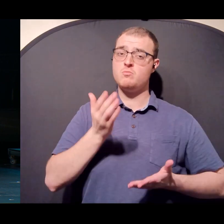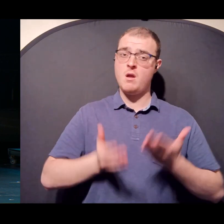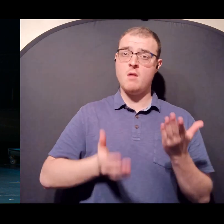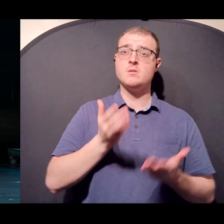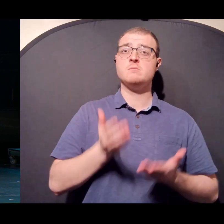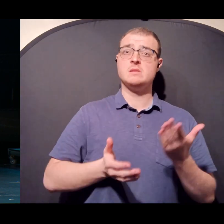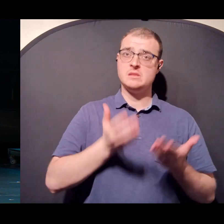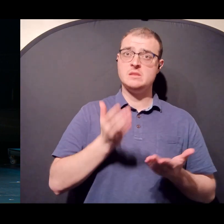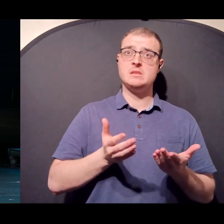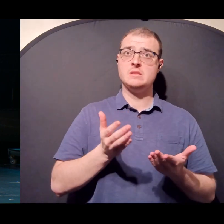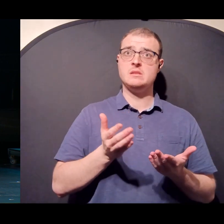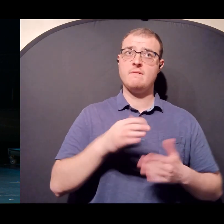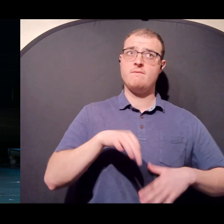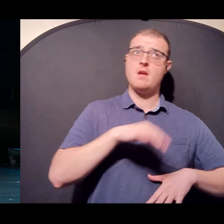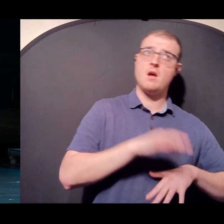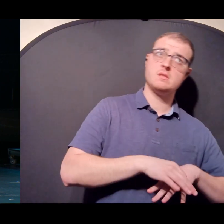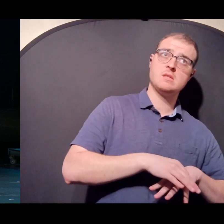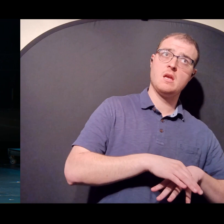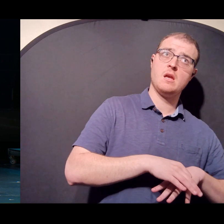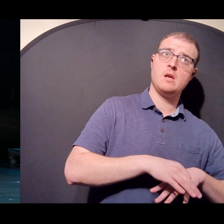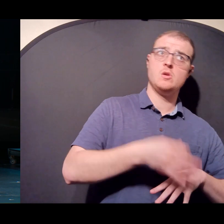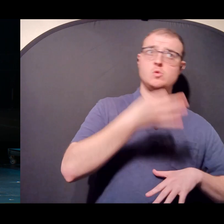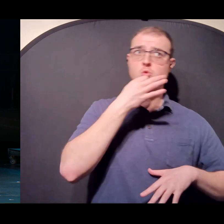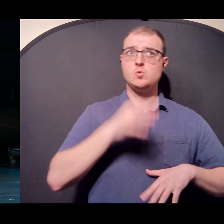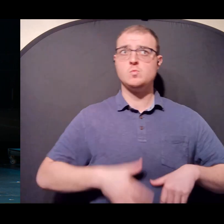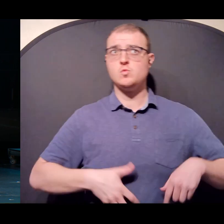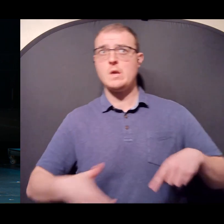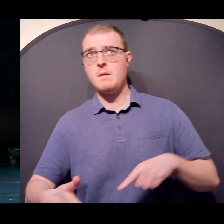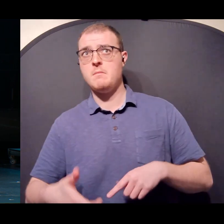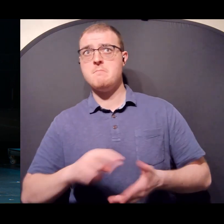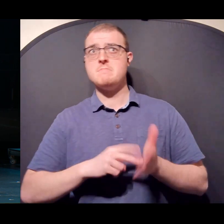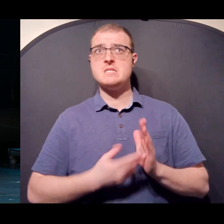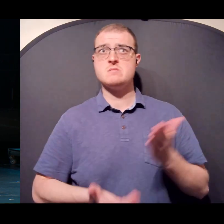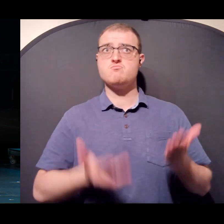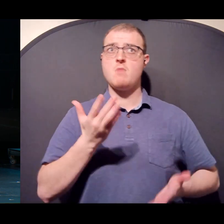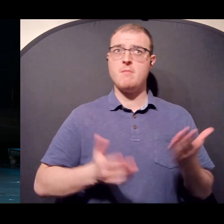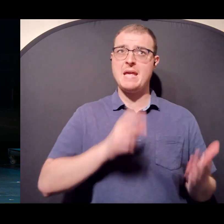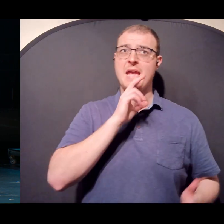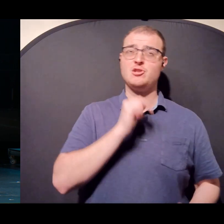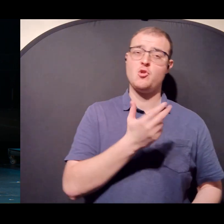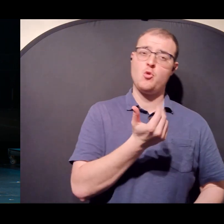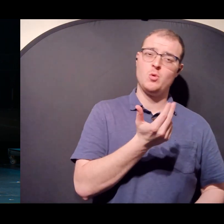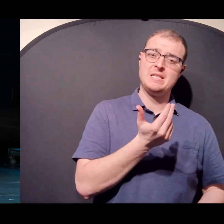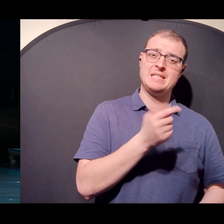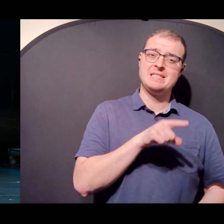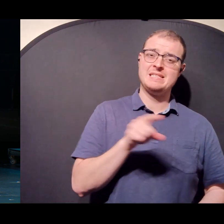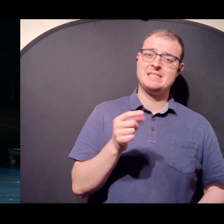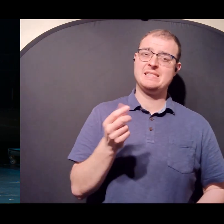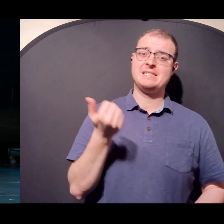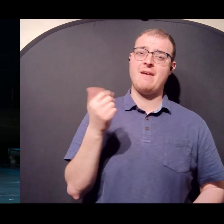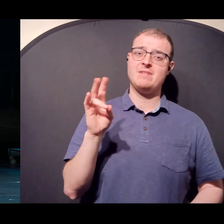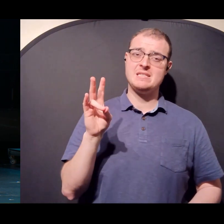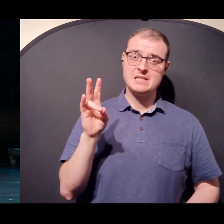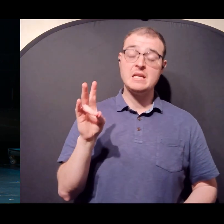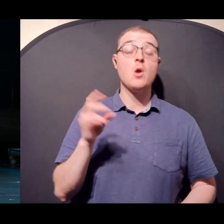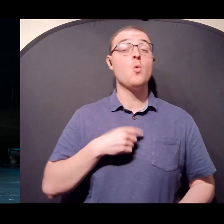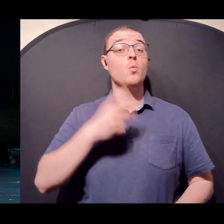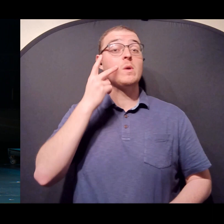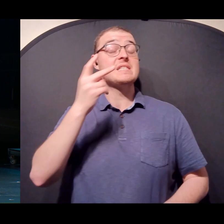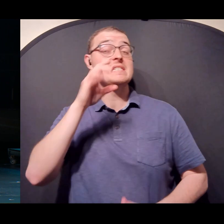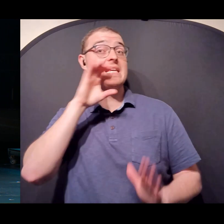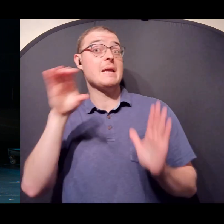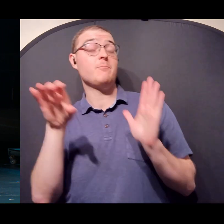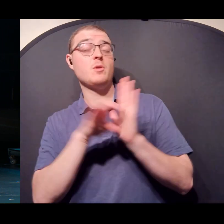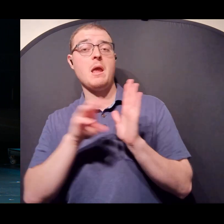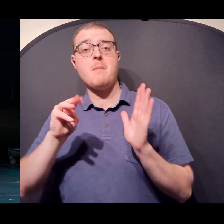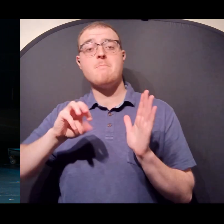be engaged or betrothed to be married then soon get pregnant were anywhere from 13 to 17. And so